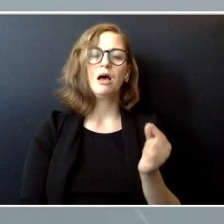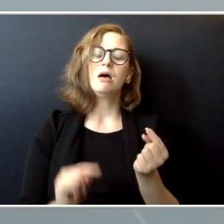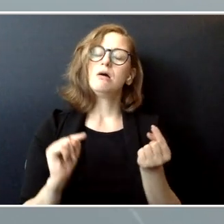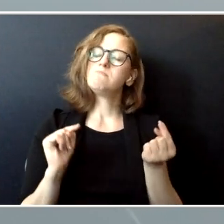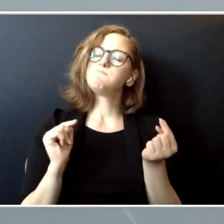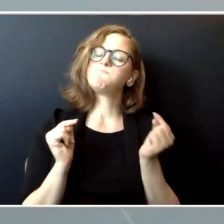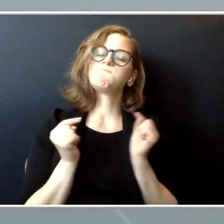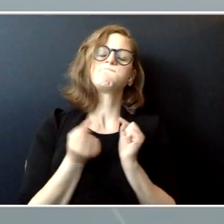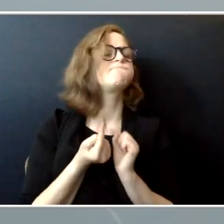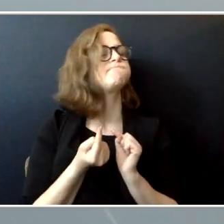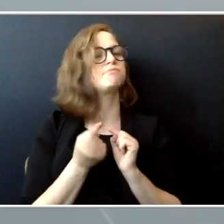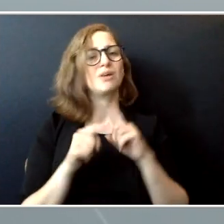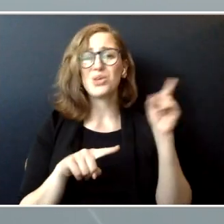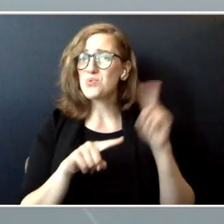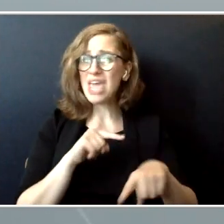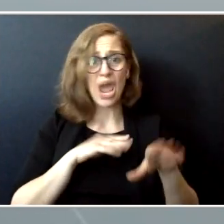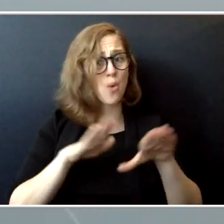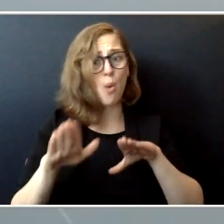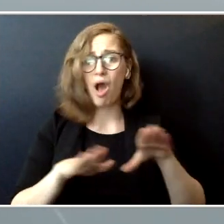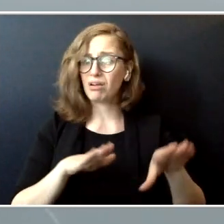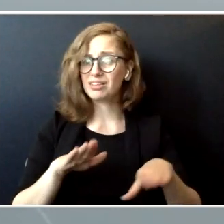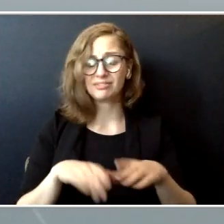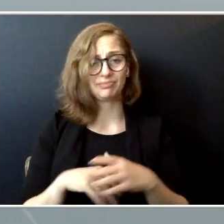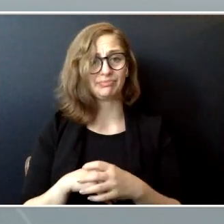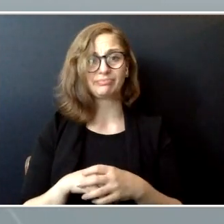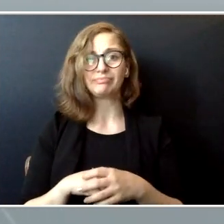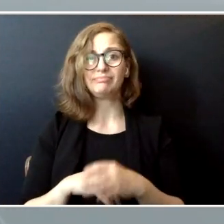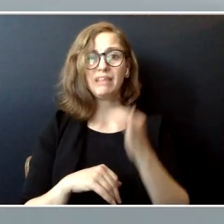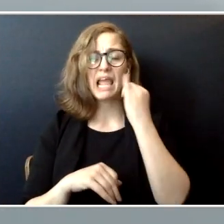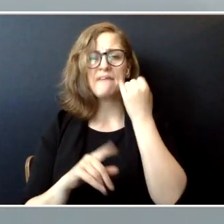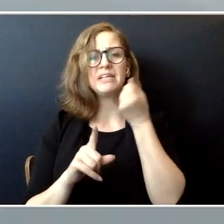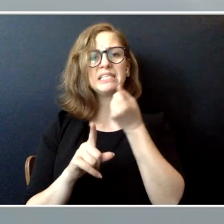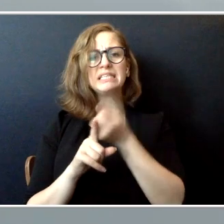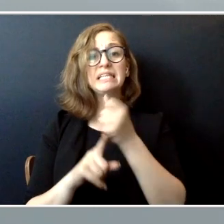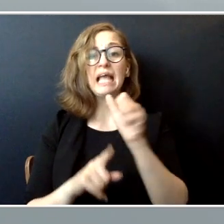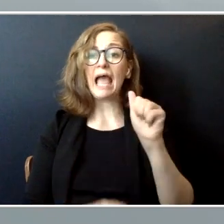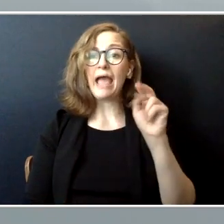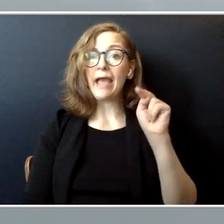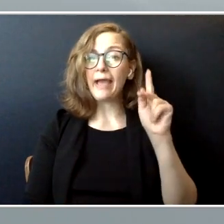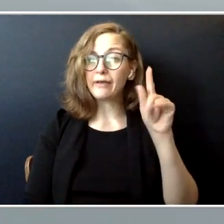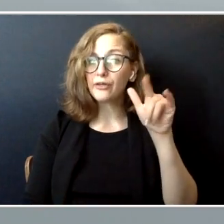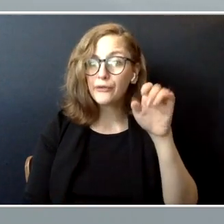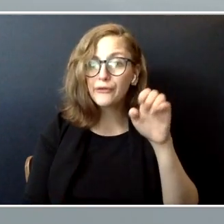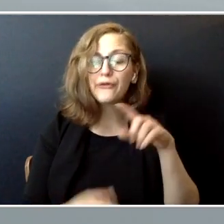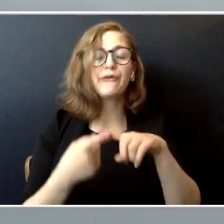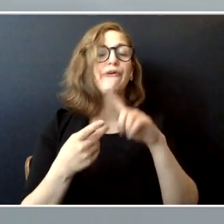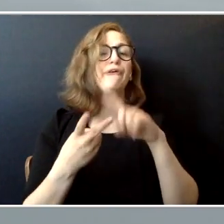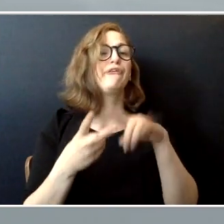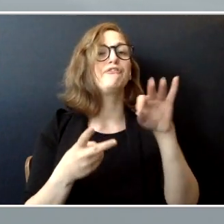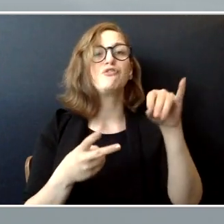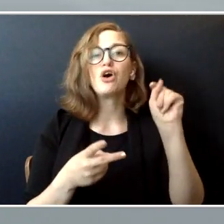gosh. If it's affecting your ankle or your foot or your leg, you can't walk.